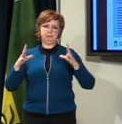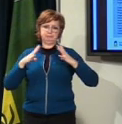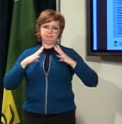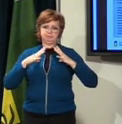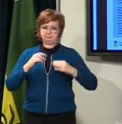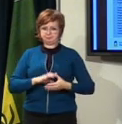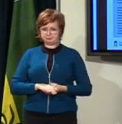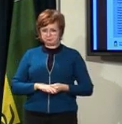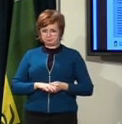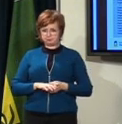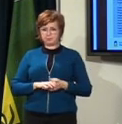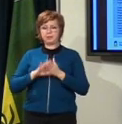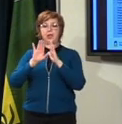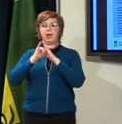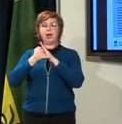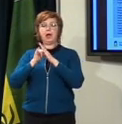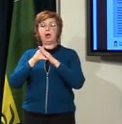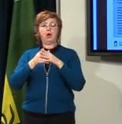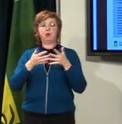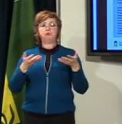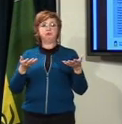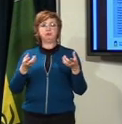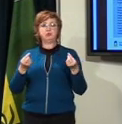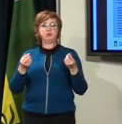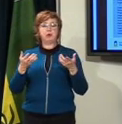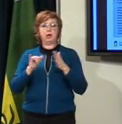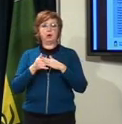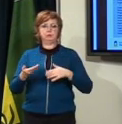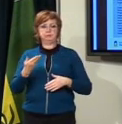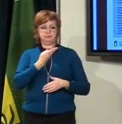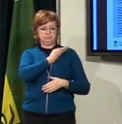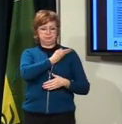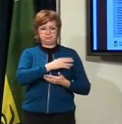So how are we going to achieve these? As I've mentioned,